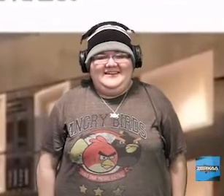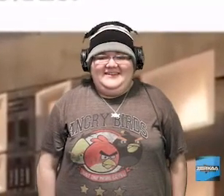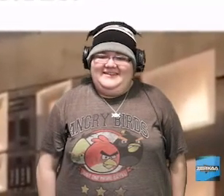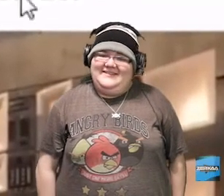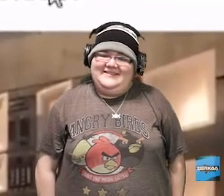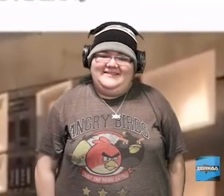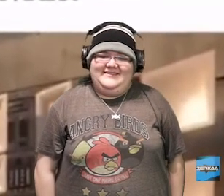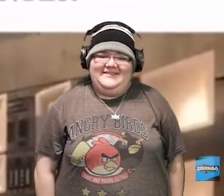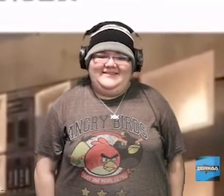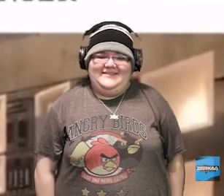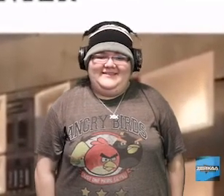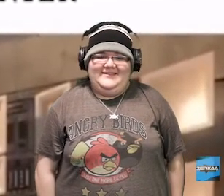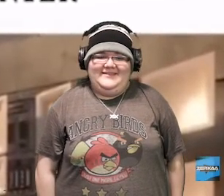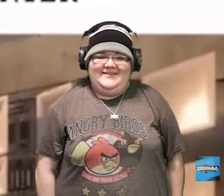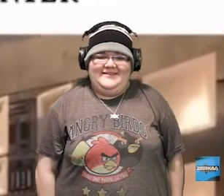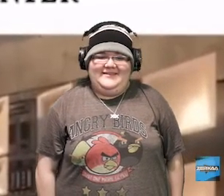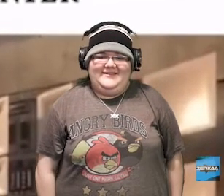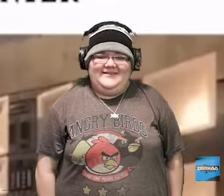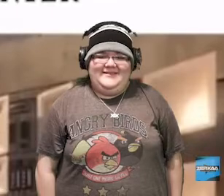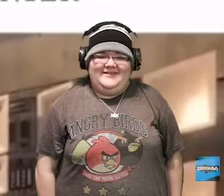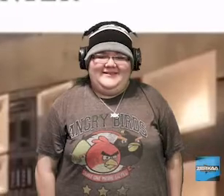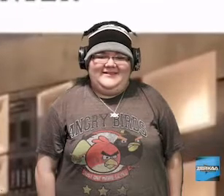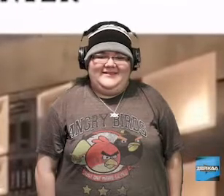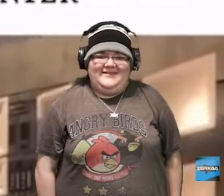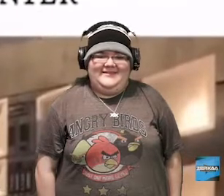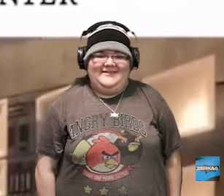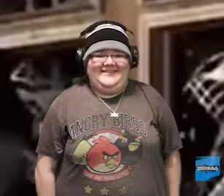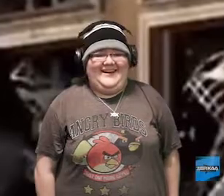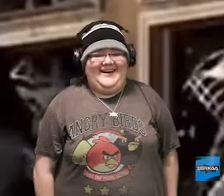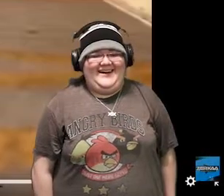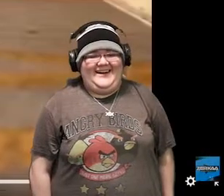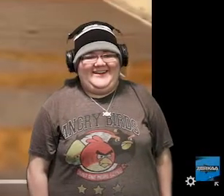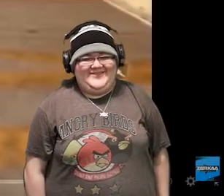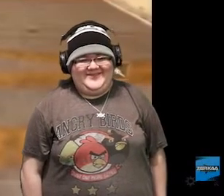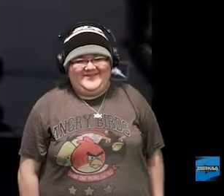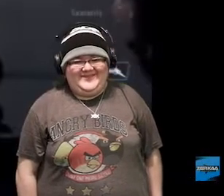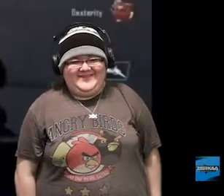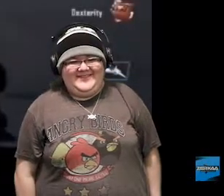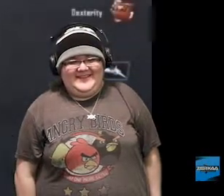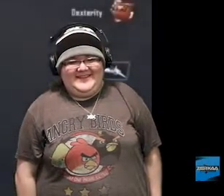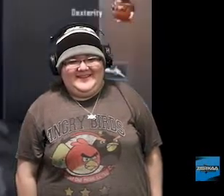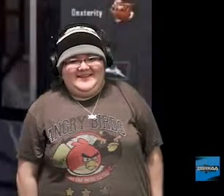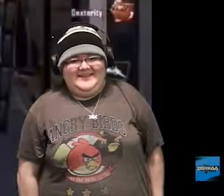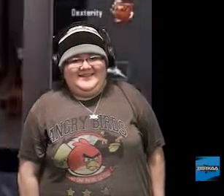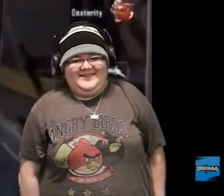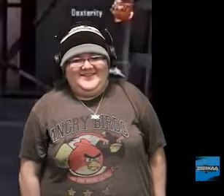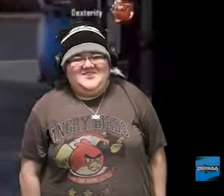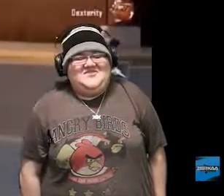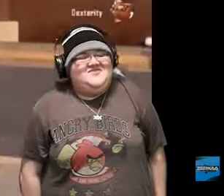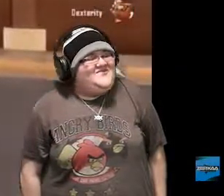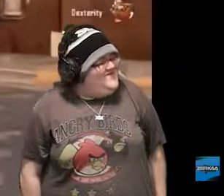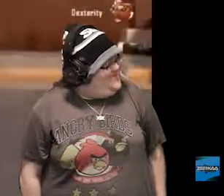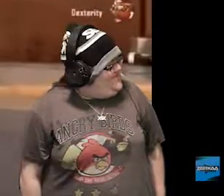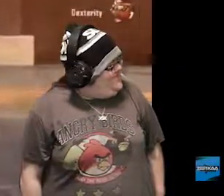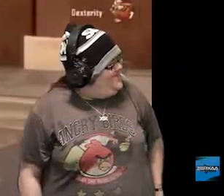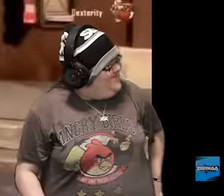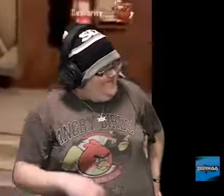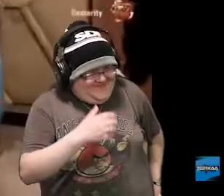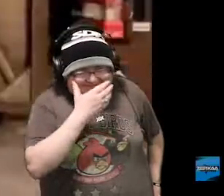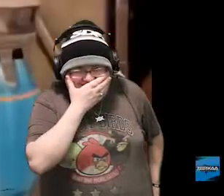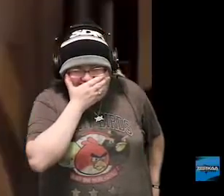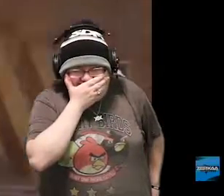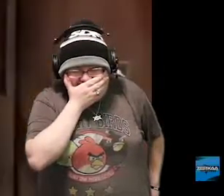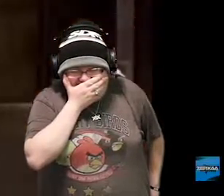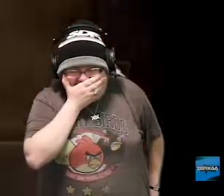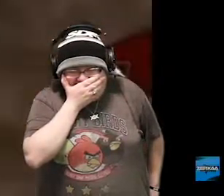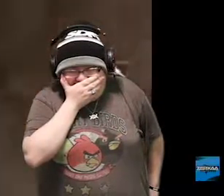what the OG fans like. We don't get butthurt over friendly banter. I guess it's referring to Sidemen stuff. What's at least 6 inches long, goes in your mouth, and is more fun if it